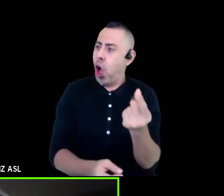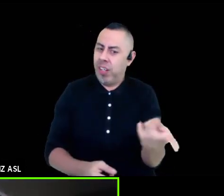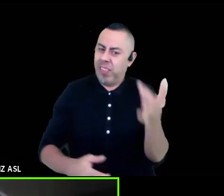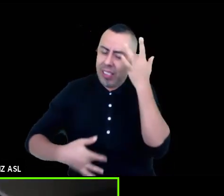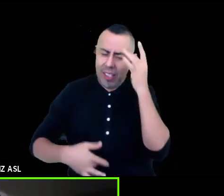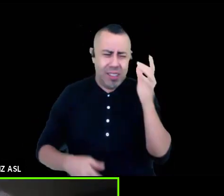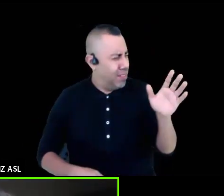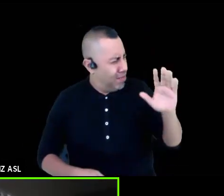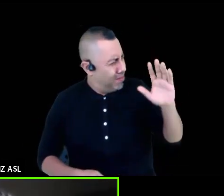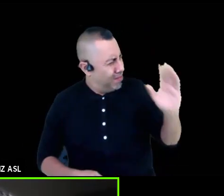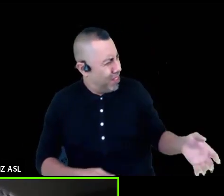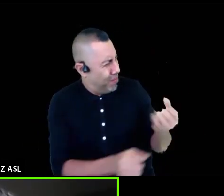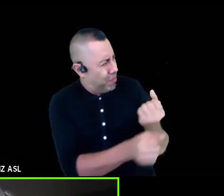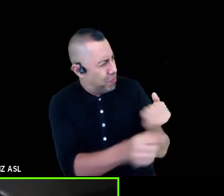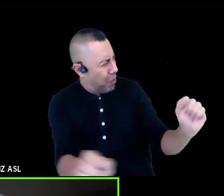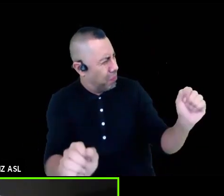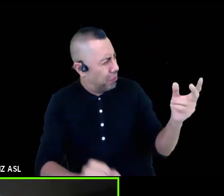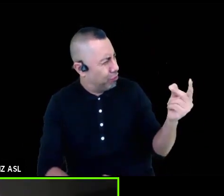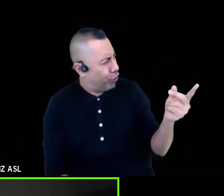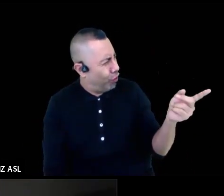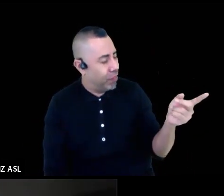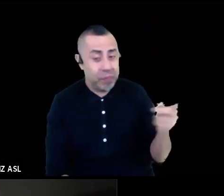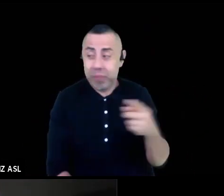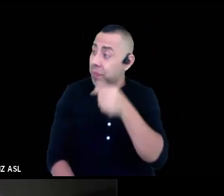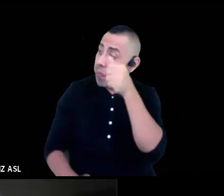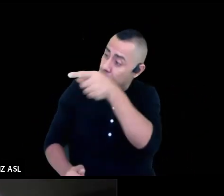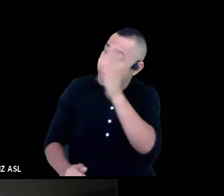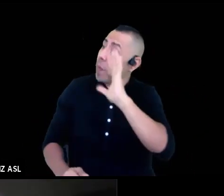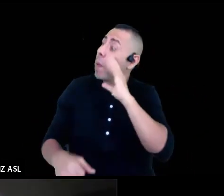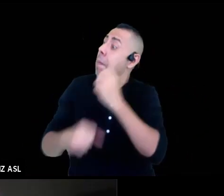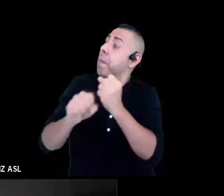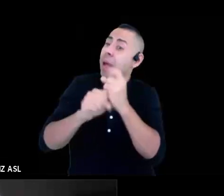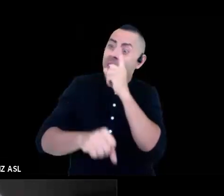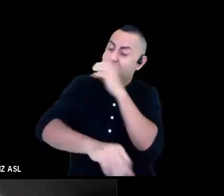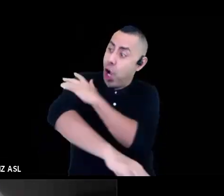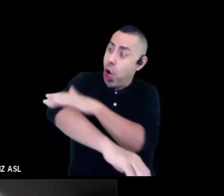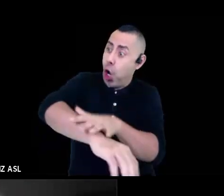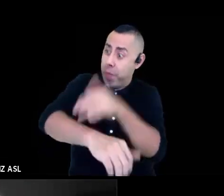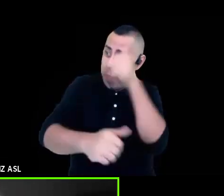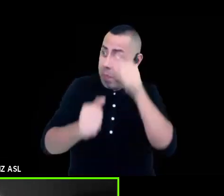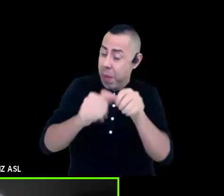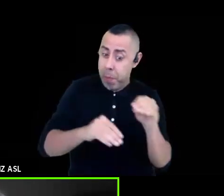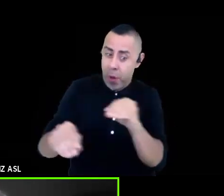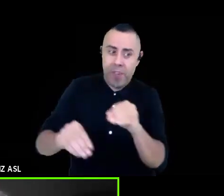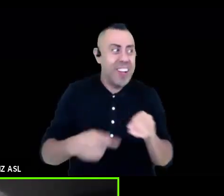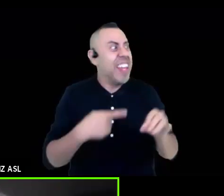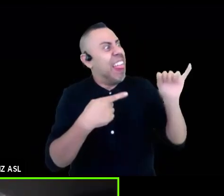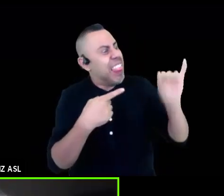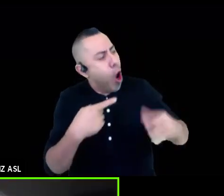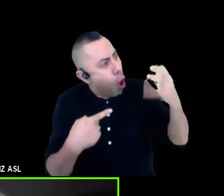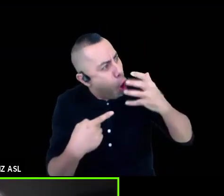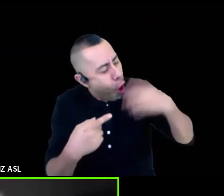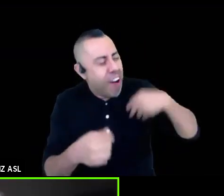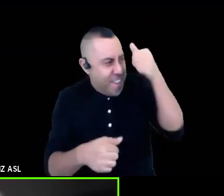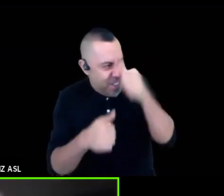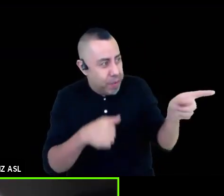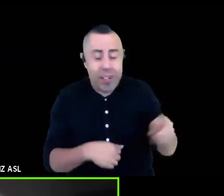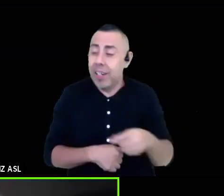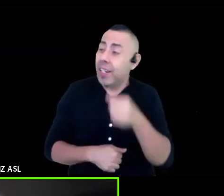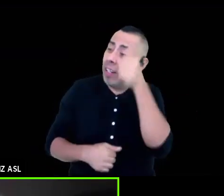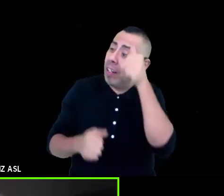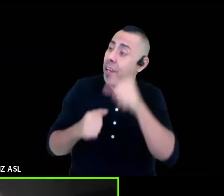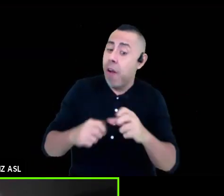one time you made a fake arm and it could move. That was awesome. I remember that. And the volcano exploded all over the laundry room on the